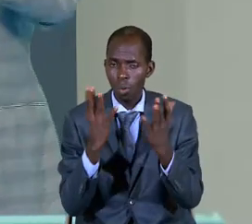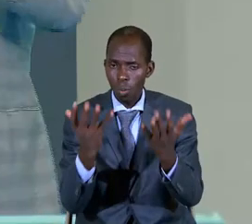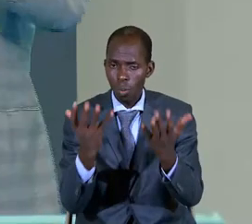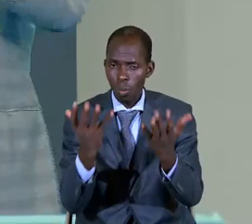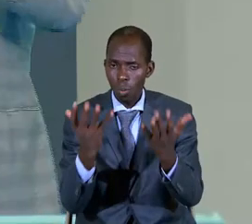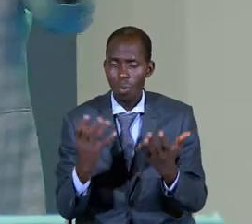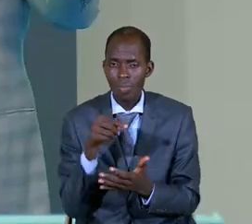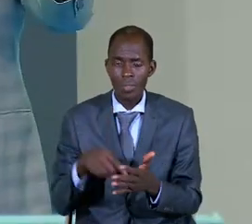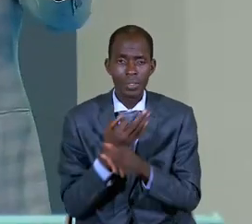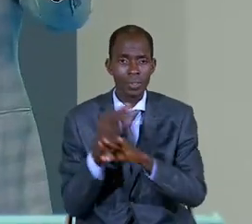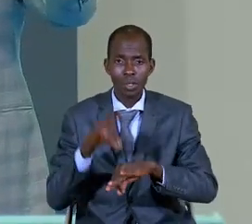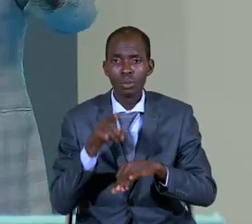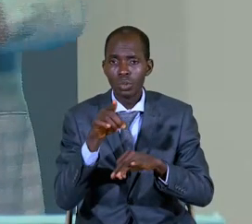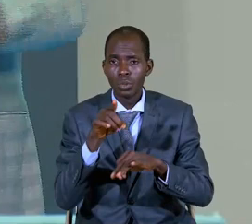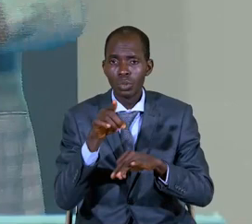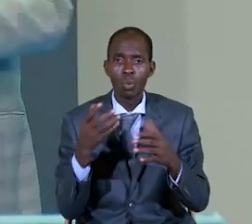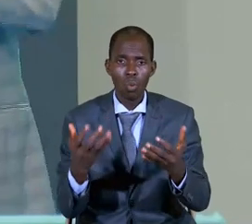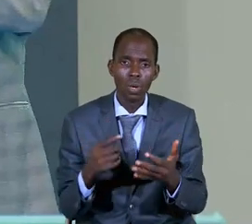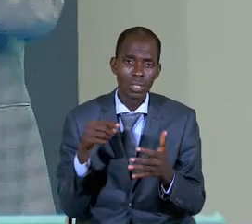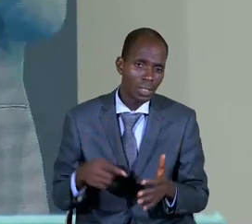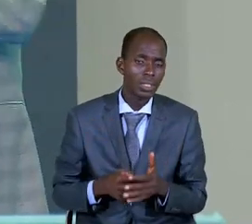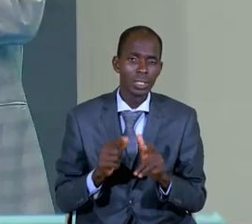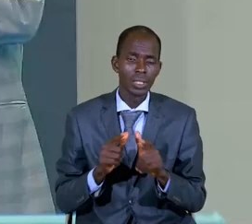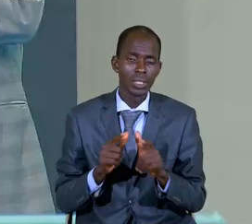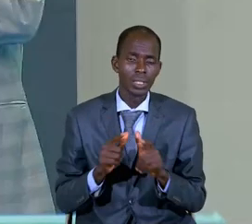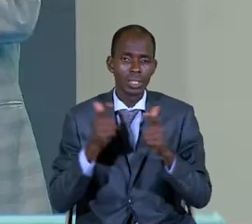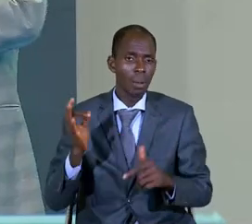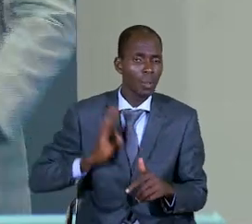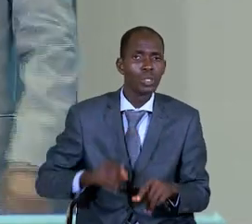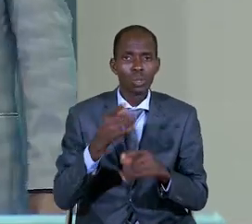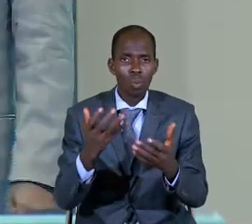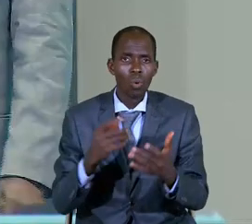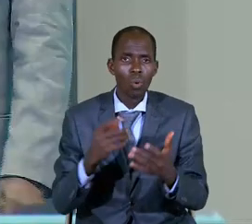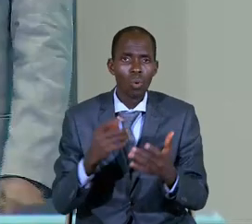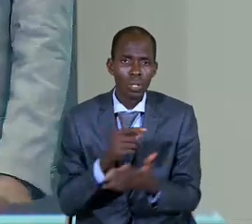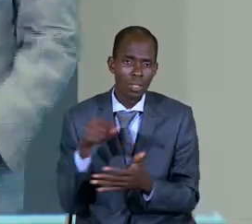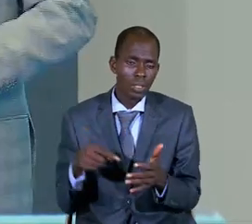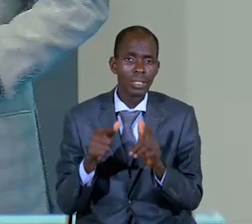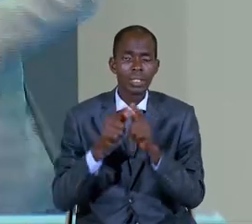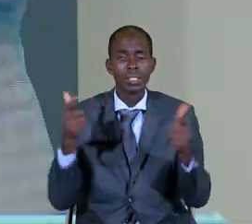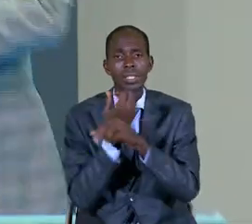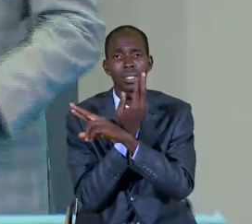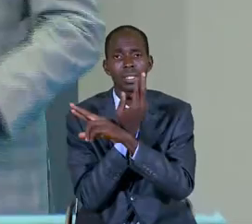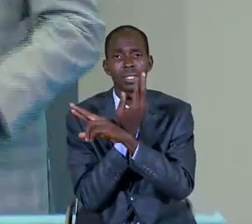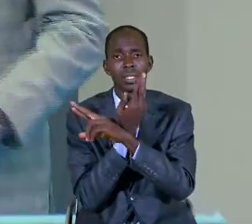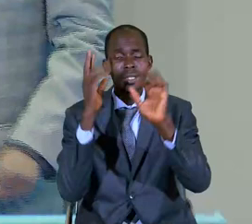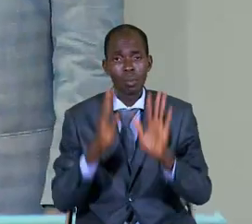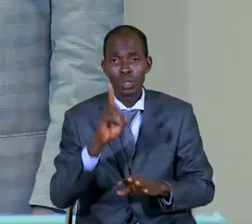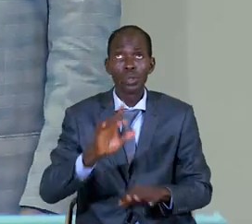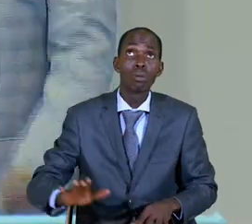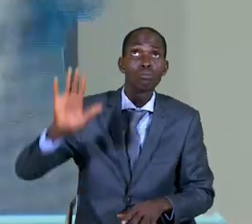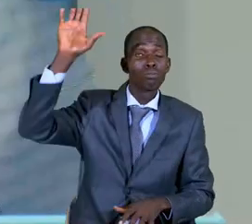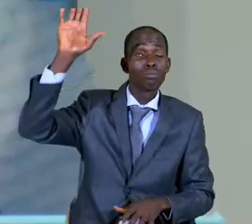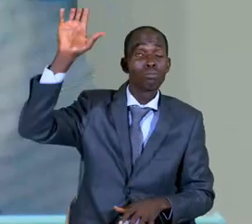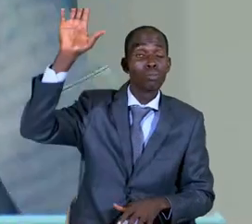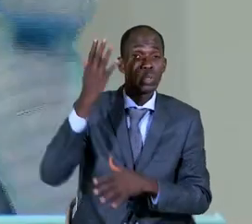freedom, you want this benefactor, you want this Redeemer, where are you? Raise up your hand. The moment you raise up